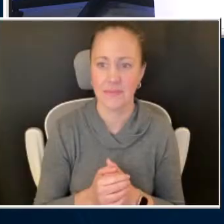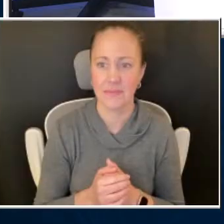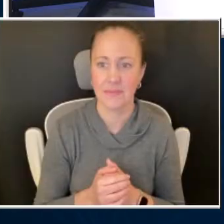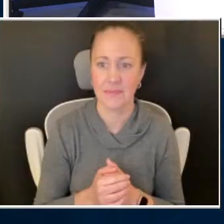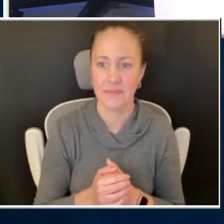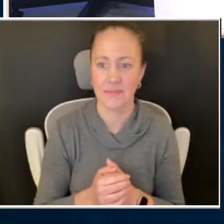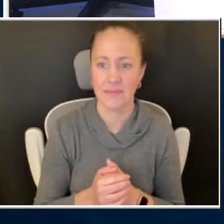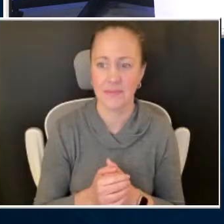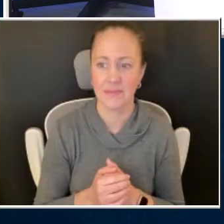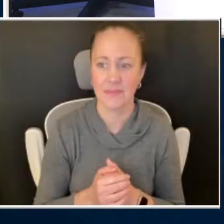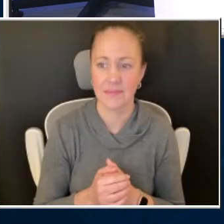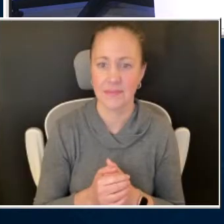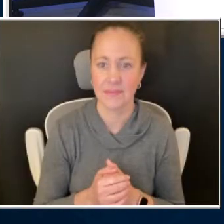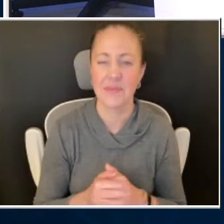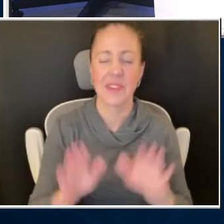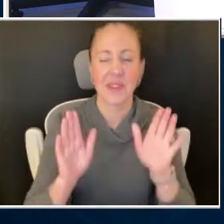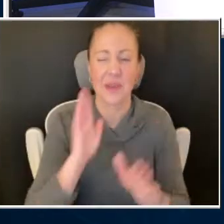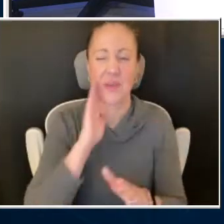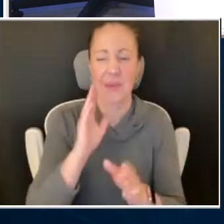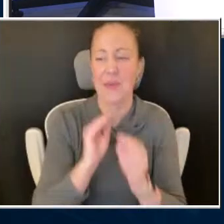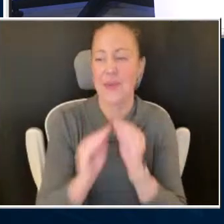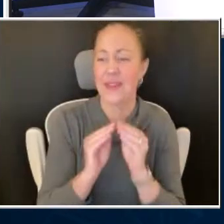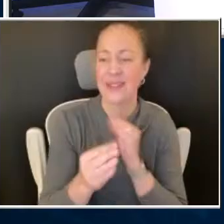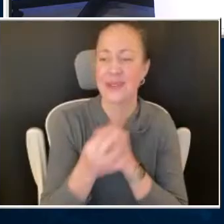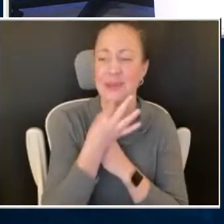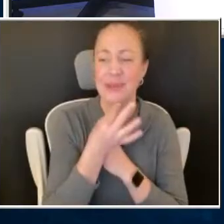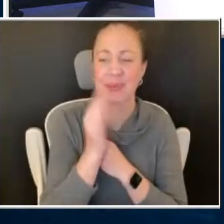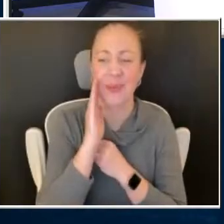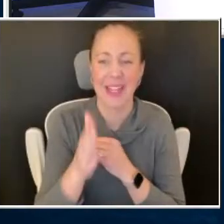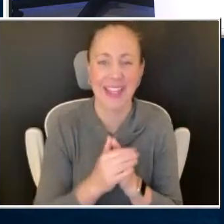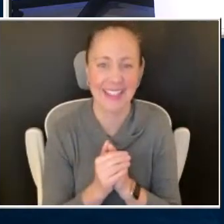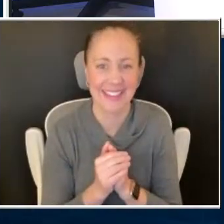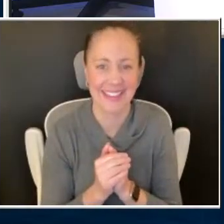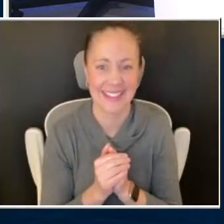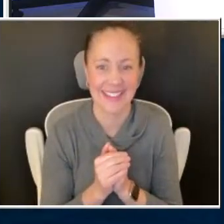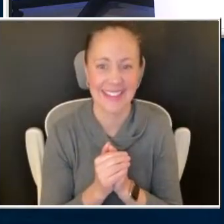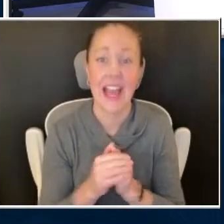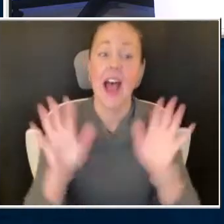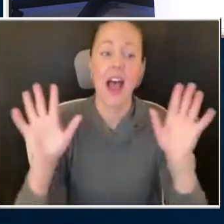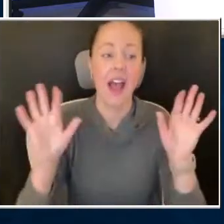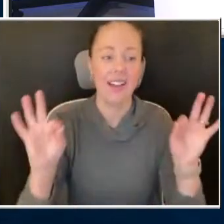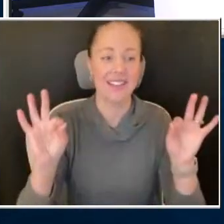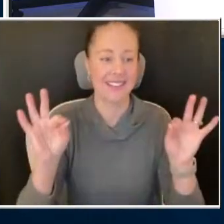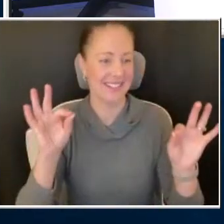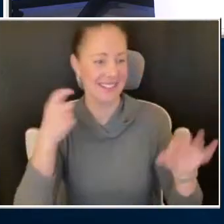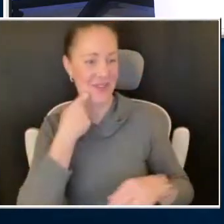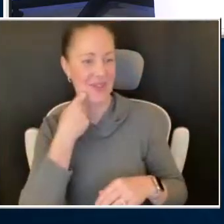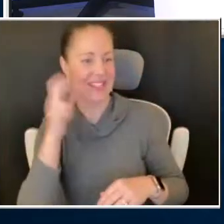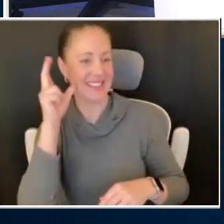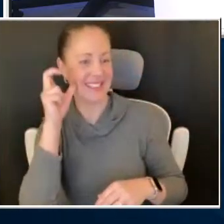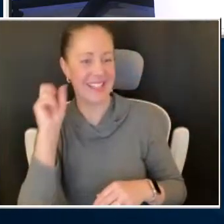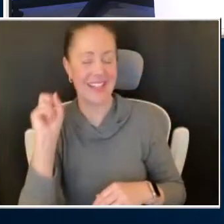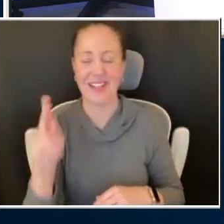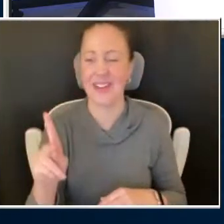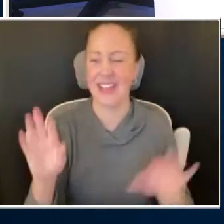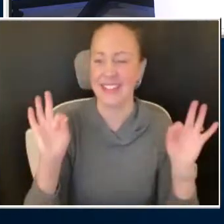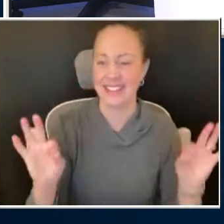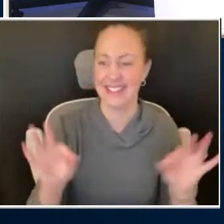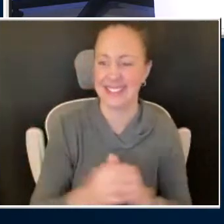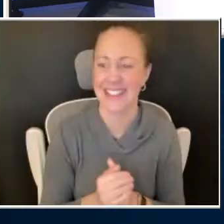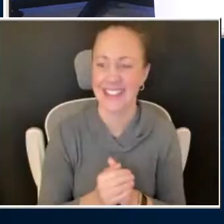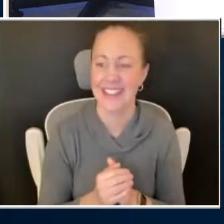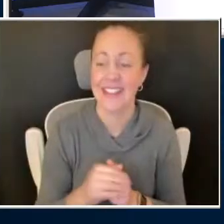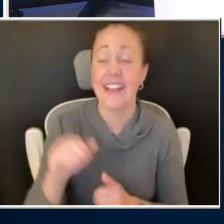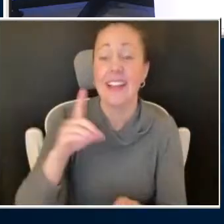Okay, we will get you here in just a second. Okay, Dr. Lisa Vopot. There we go. Okay, good to hear from you, Dr. Vopot. Perfect. Dr.